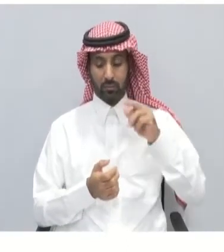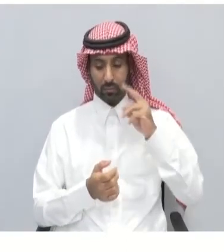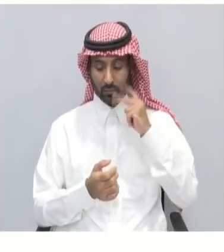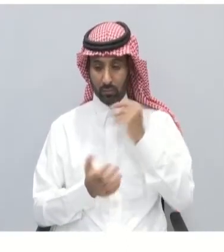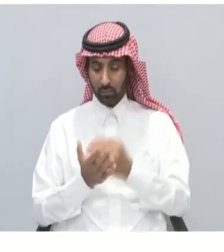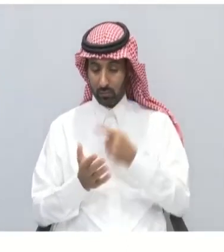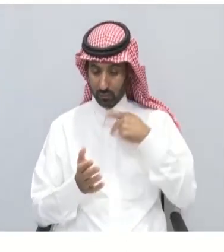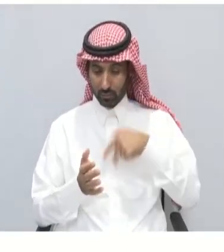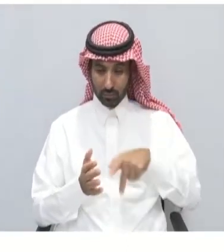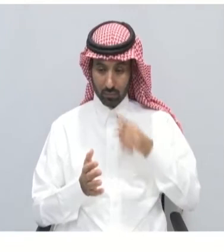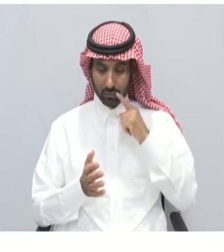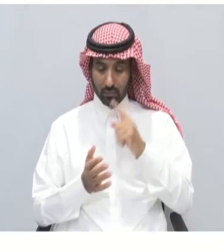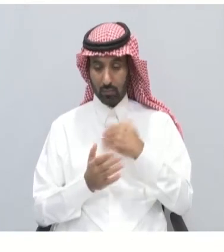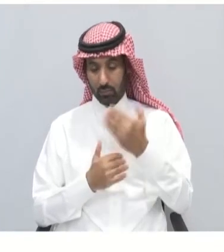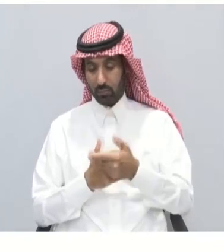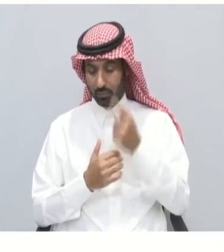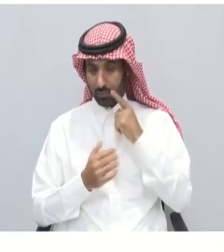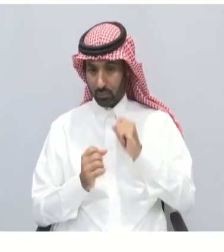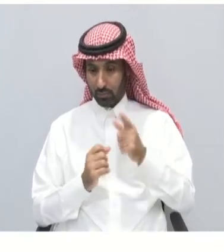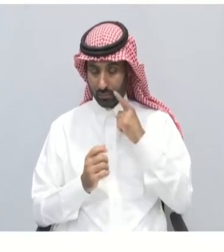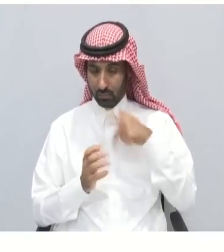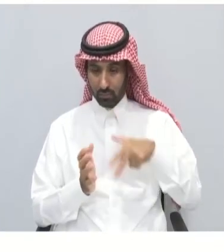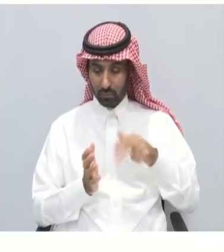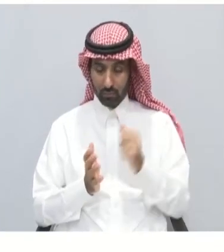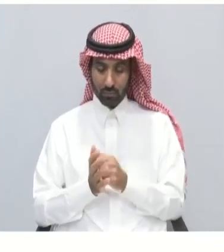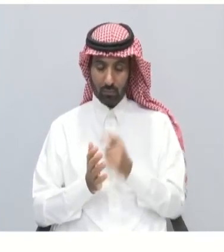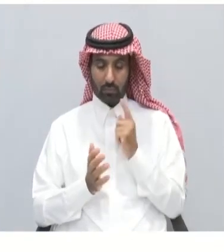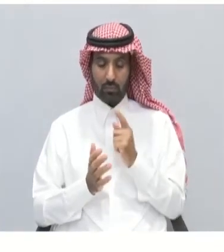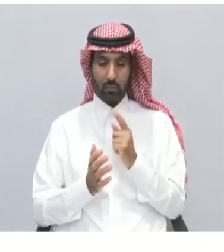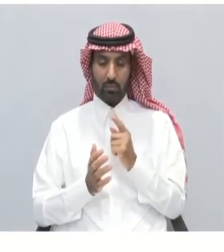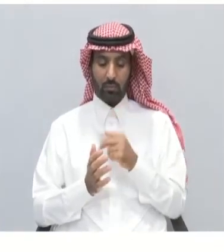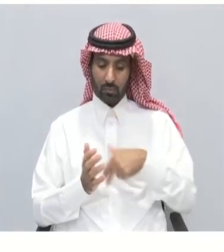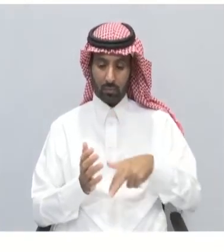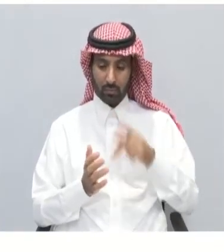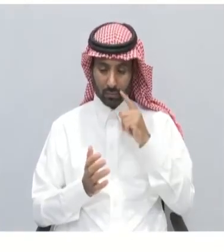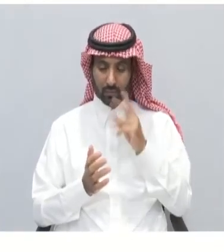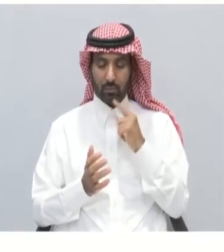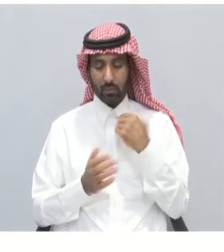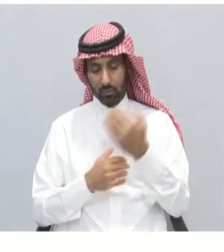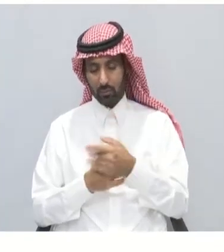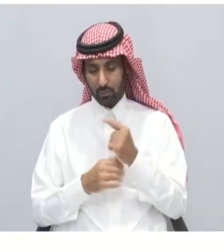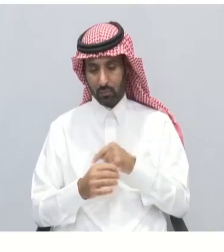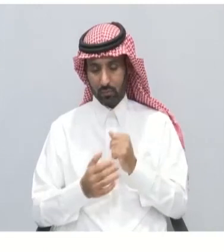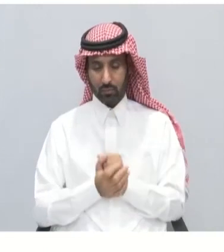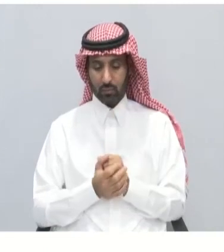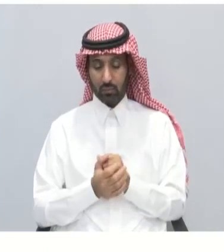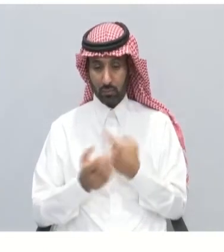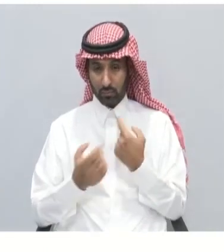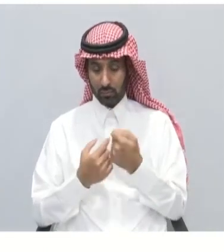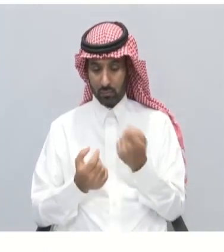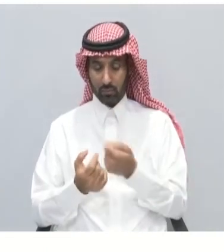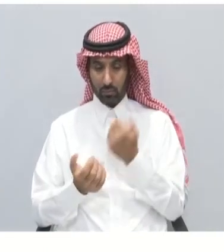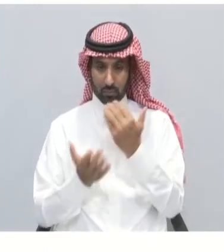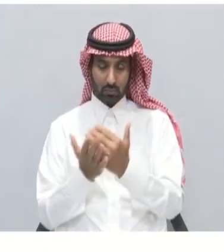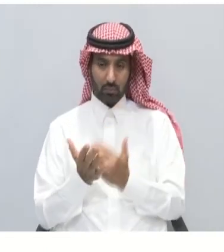to visit them in the near future? Shahad, yeah, hopefully soon. So this is an interview. I wrote down a